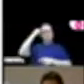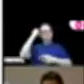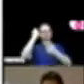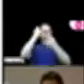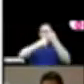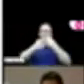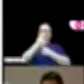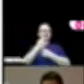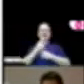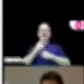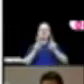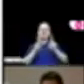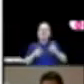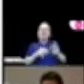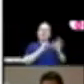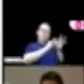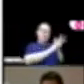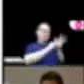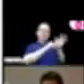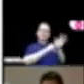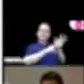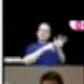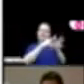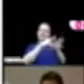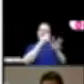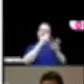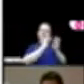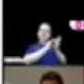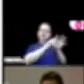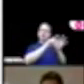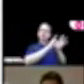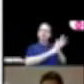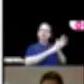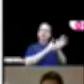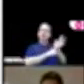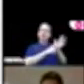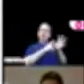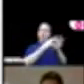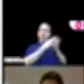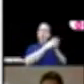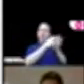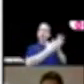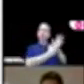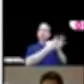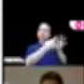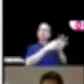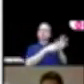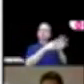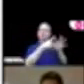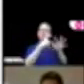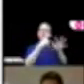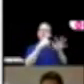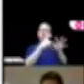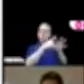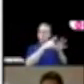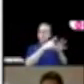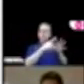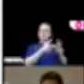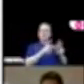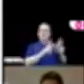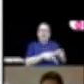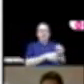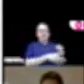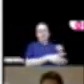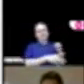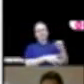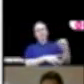of Stephen Lawrence, who was killed in a racist incident. And they campaigned